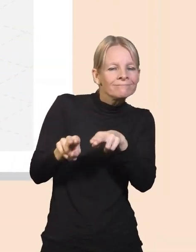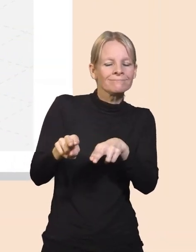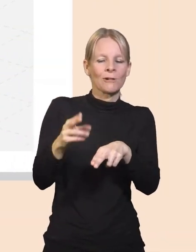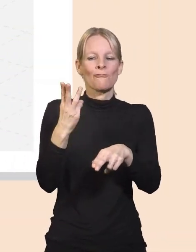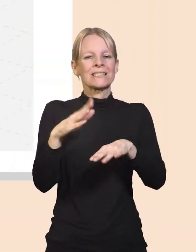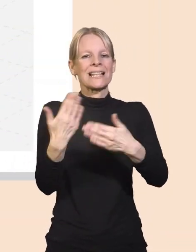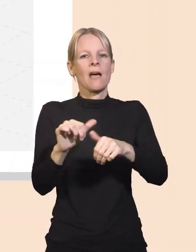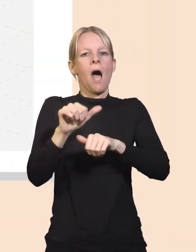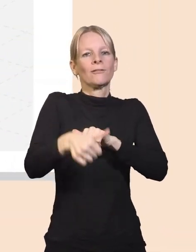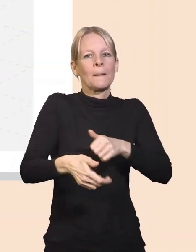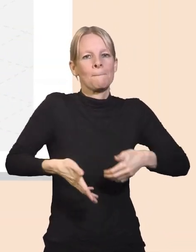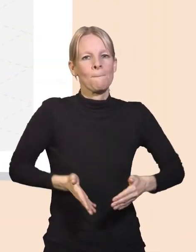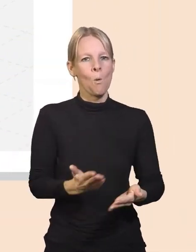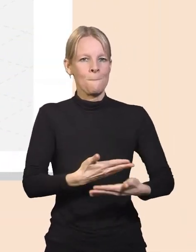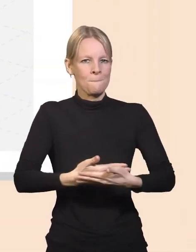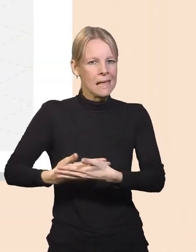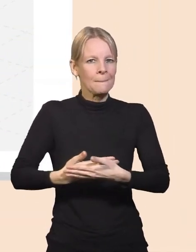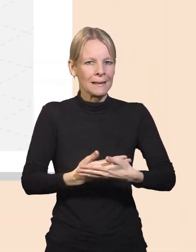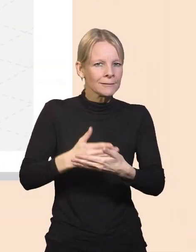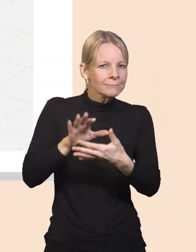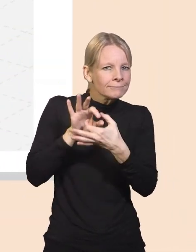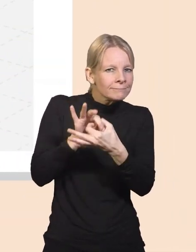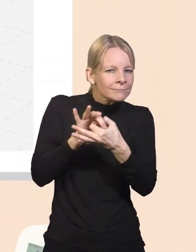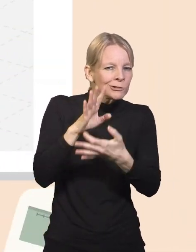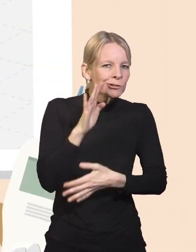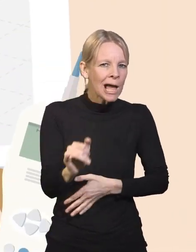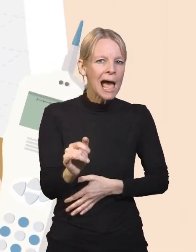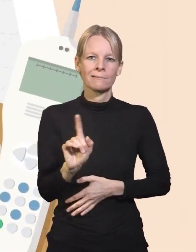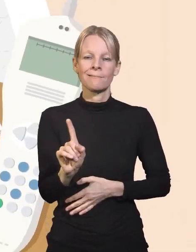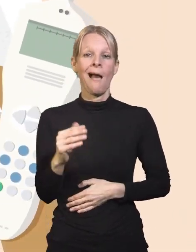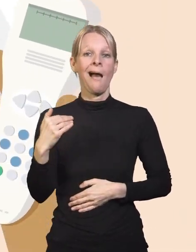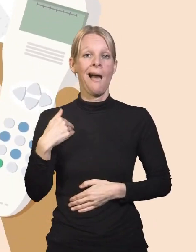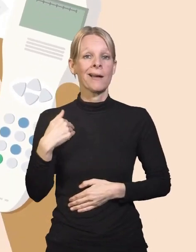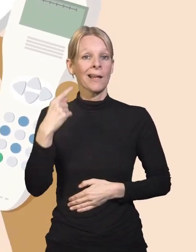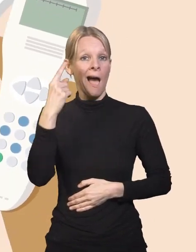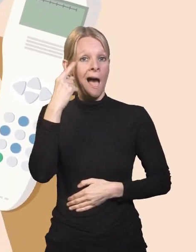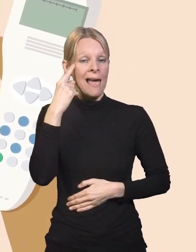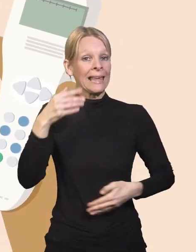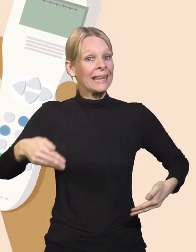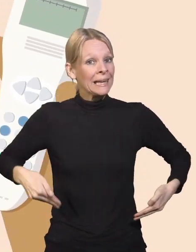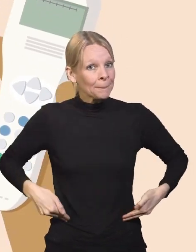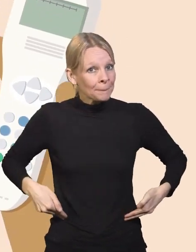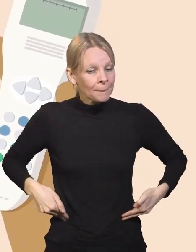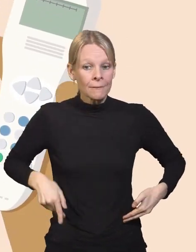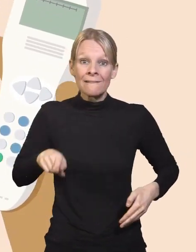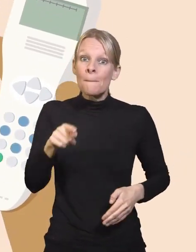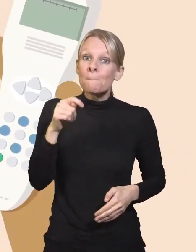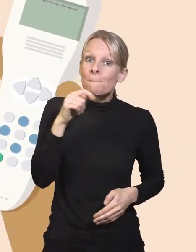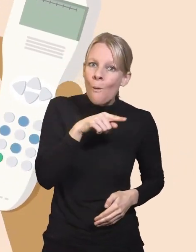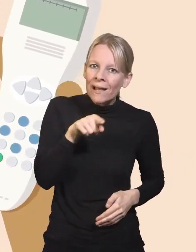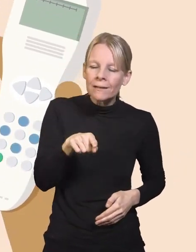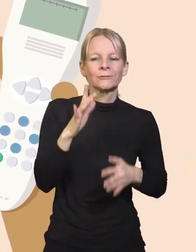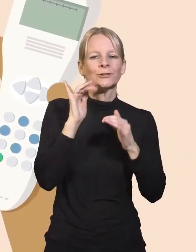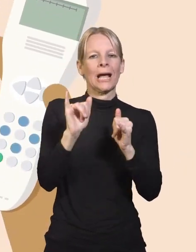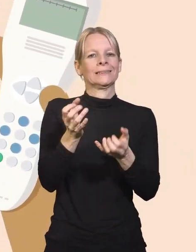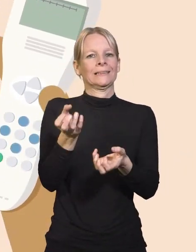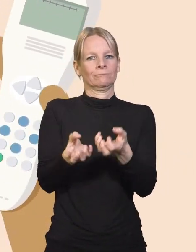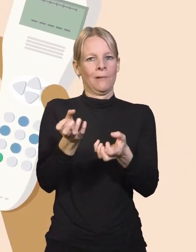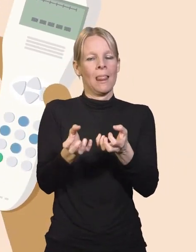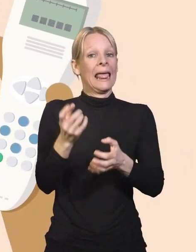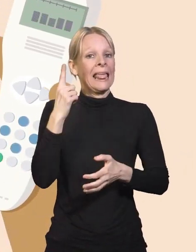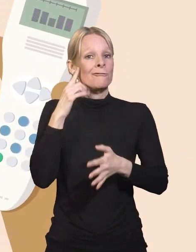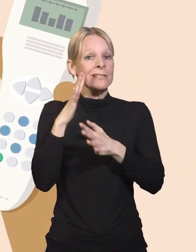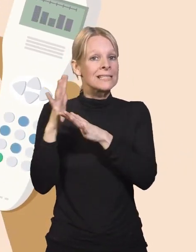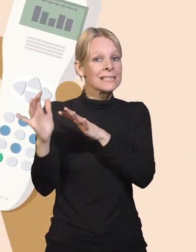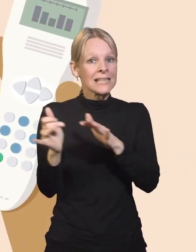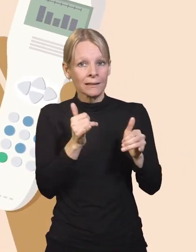for conditions affecting his heart, eyes, and hips. As he's a boy, his testicles will be checked too. A hearing test will